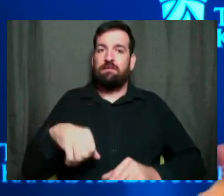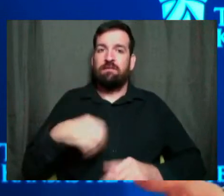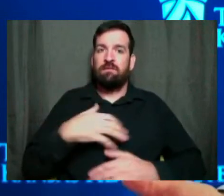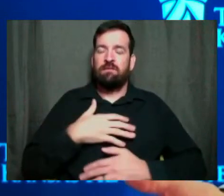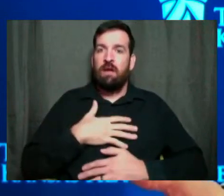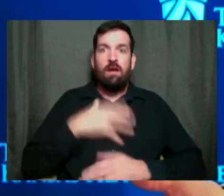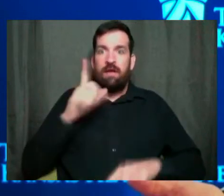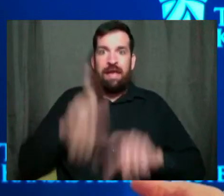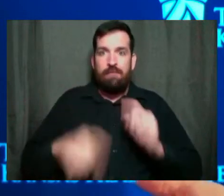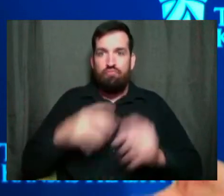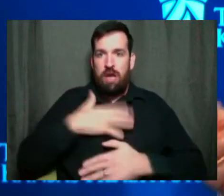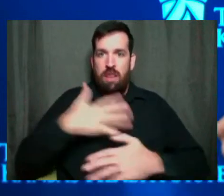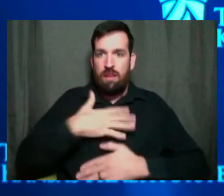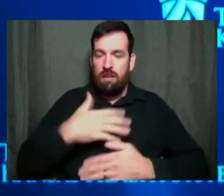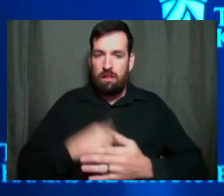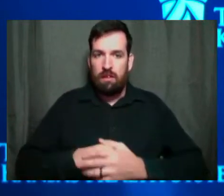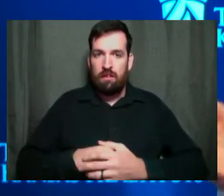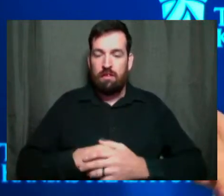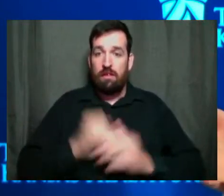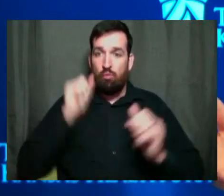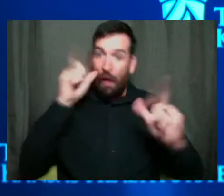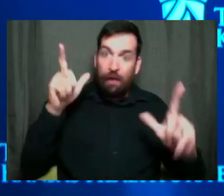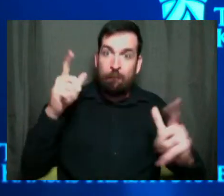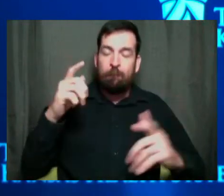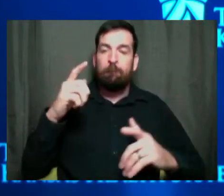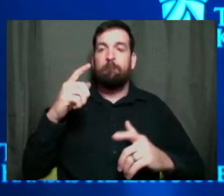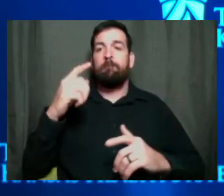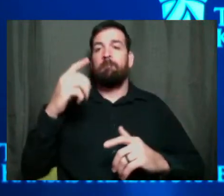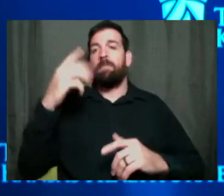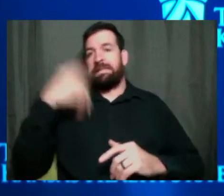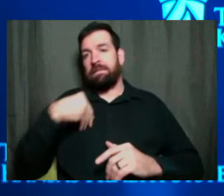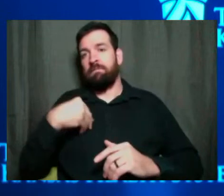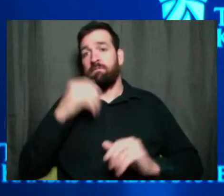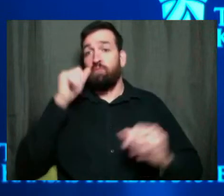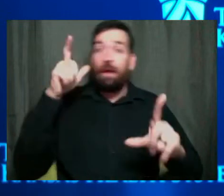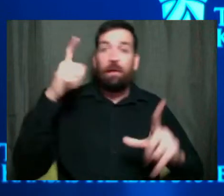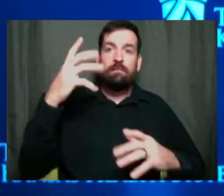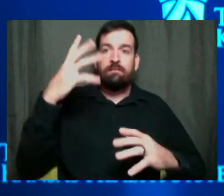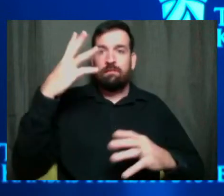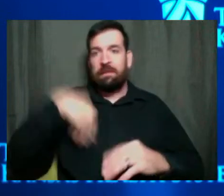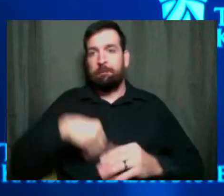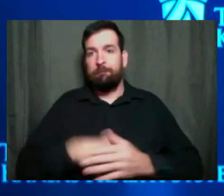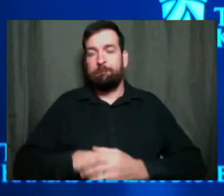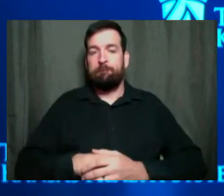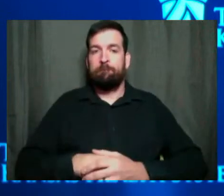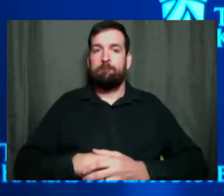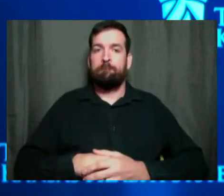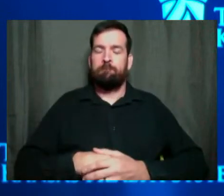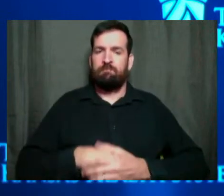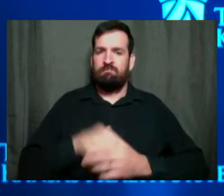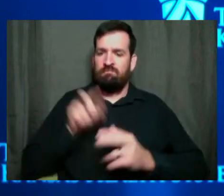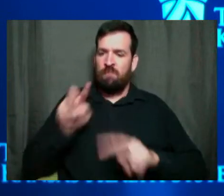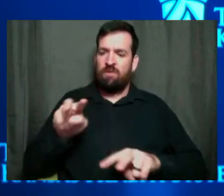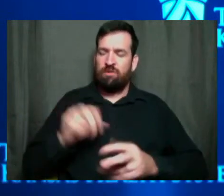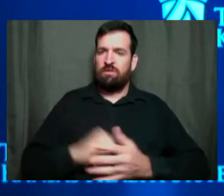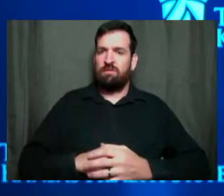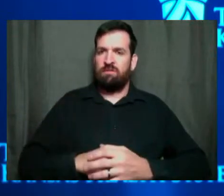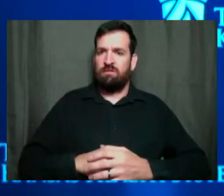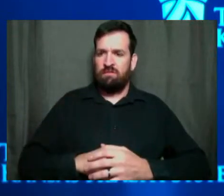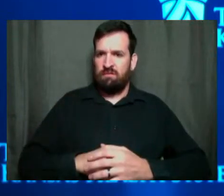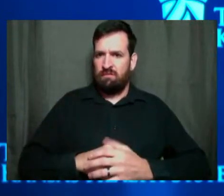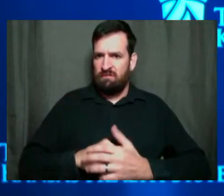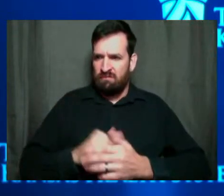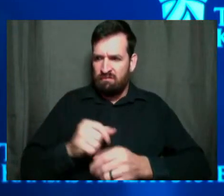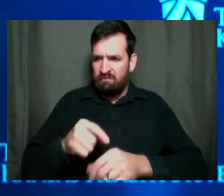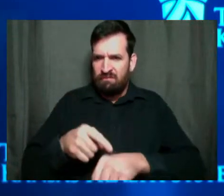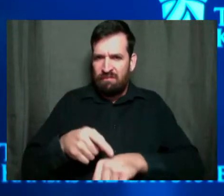gasping, and yes. you wake up, and you go back to, and you wake up, you go back to sleep, and and I watched it. I was like, how long have I been doing